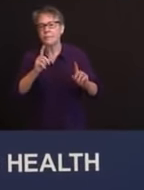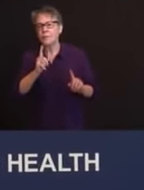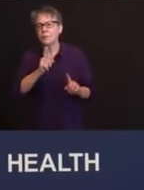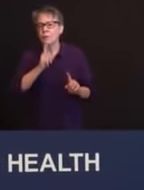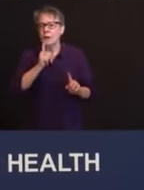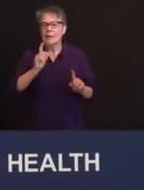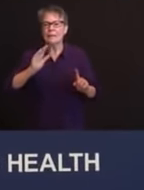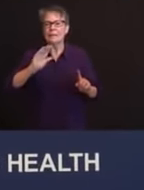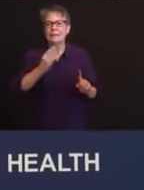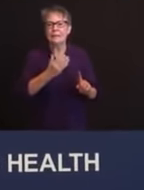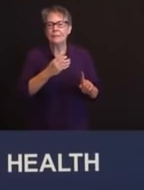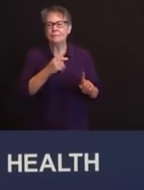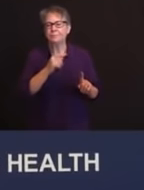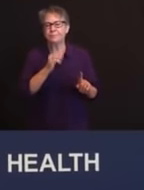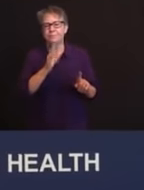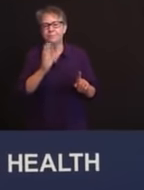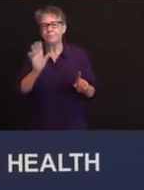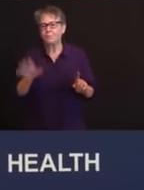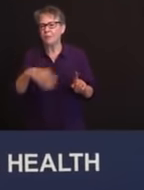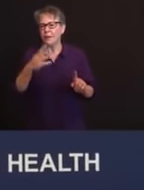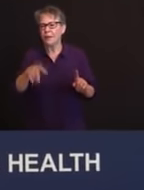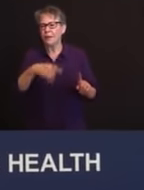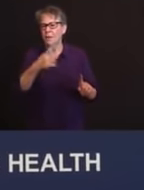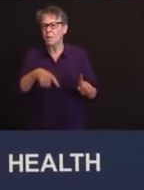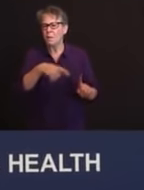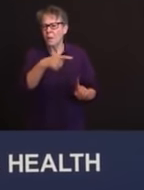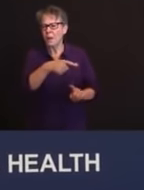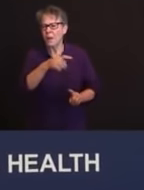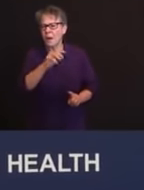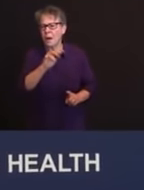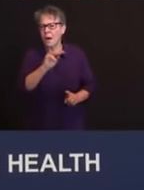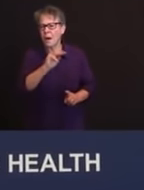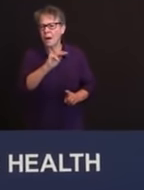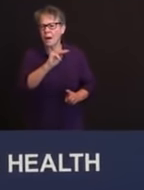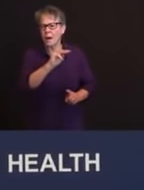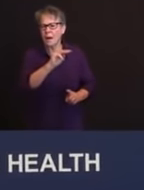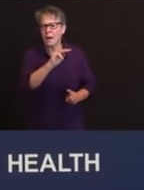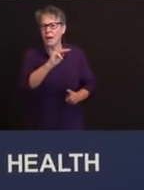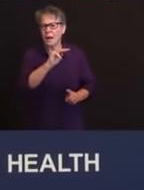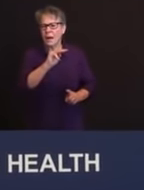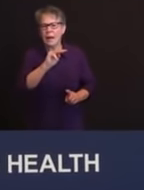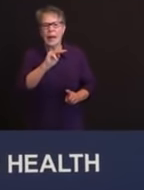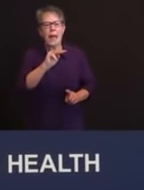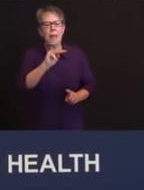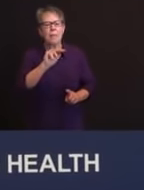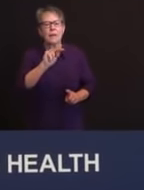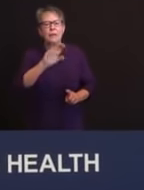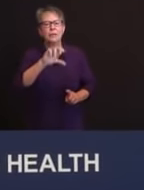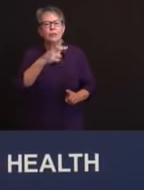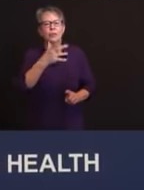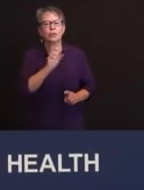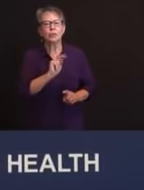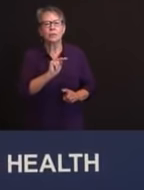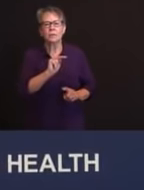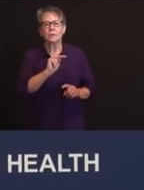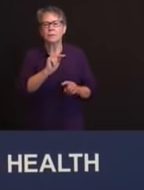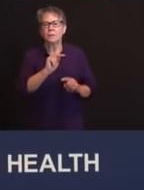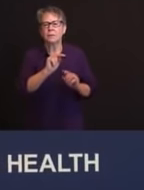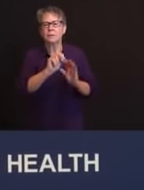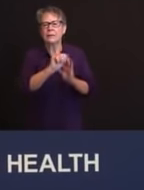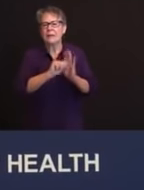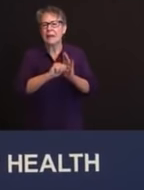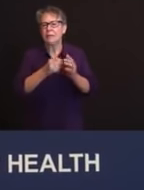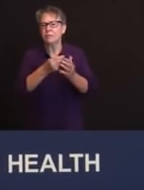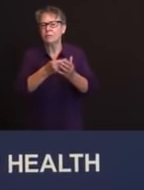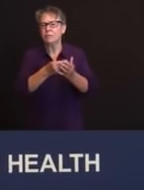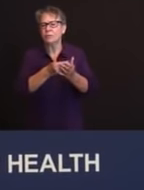negotiations. So I think that there is some desire, at least there was along the White House. I think the big obstacle has been Mitch McConnell, and he's